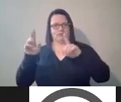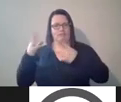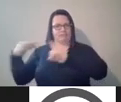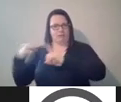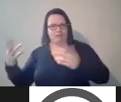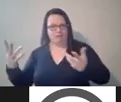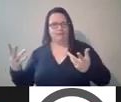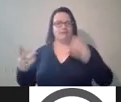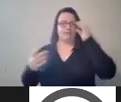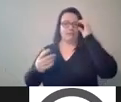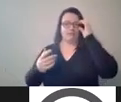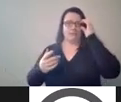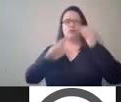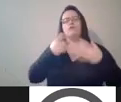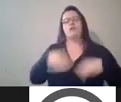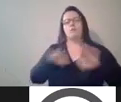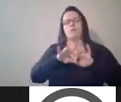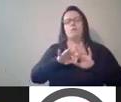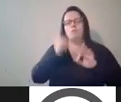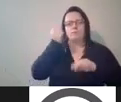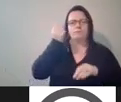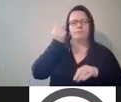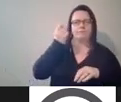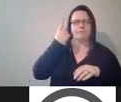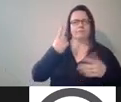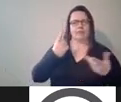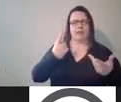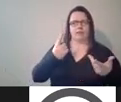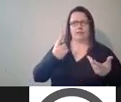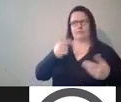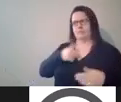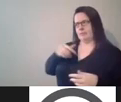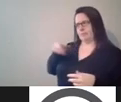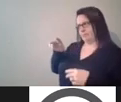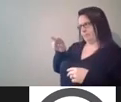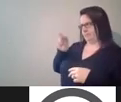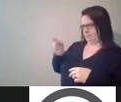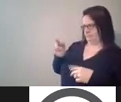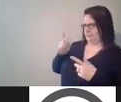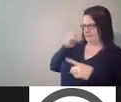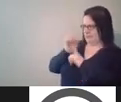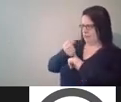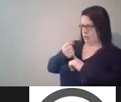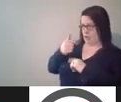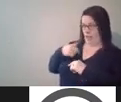So it's important to reflect on, do I not think this person should be doing that because I wouldn't?